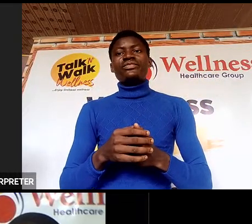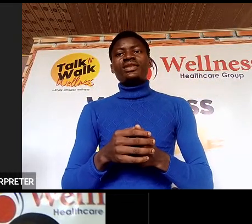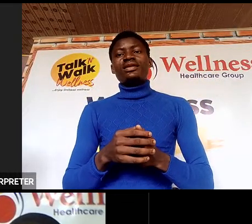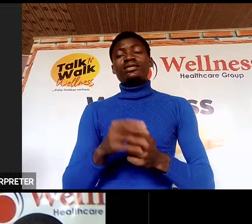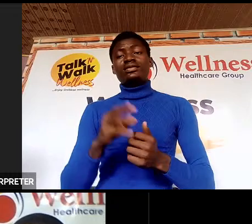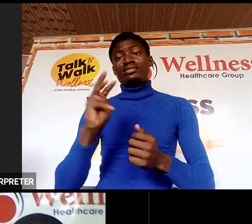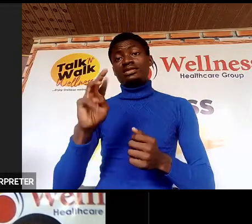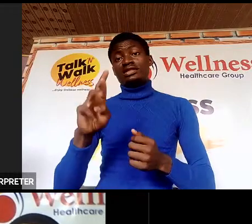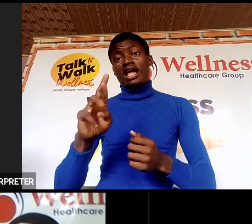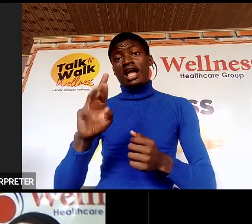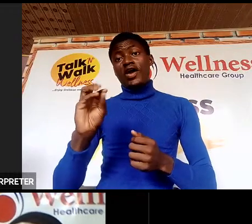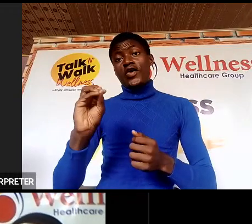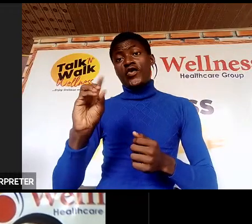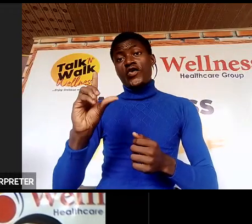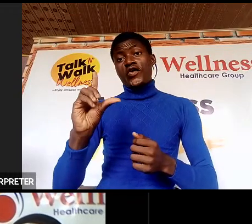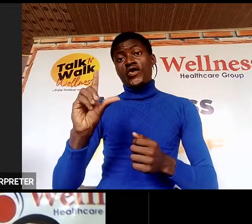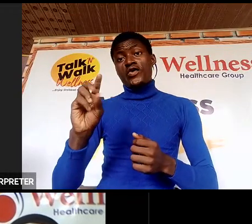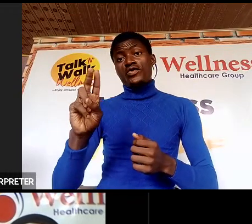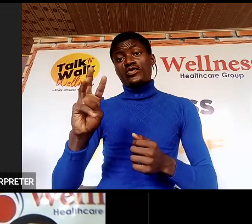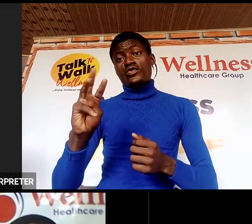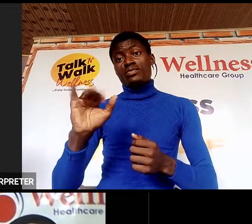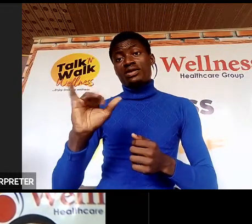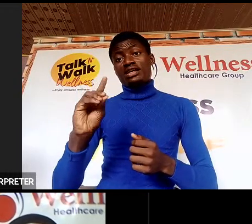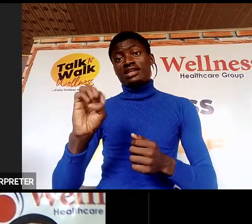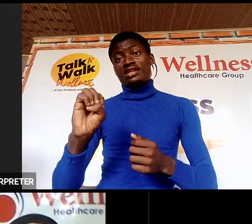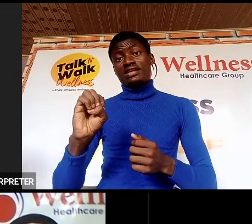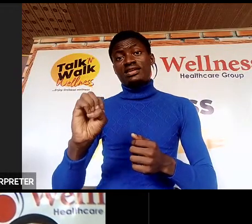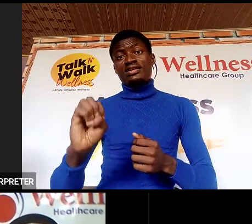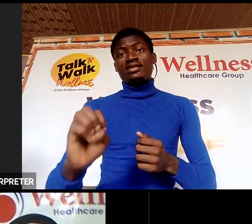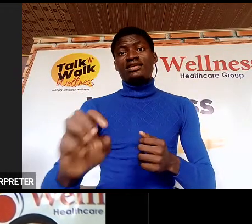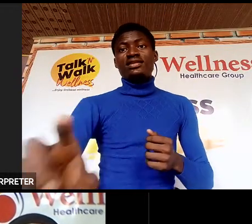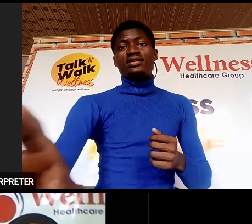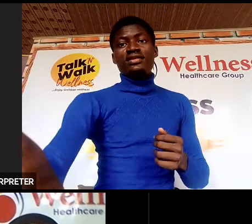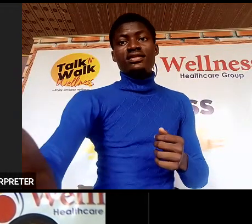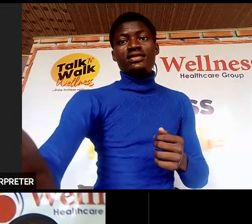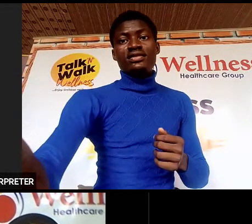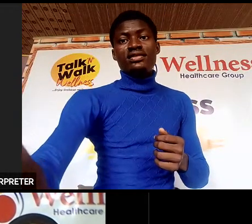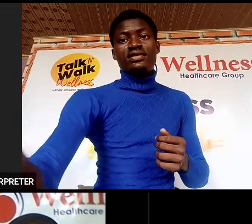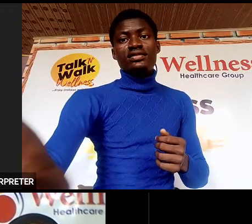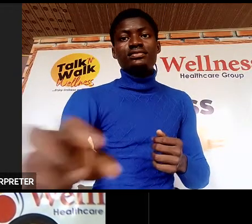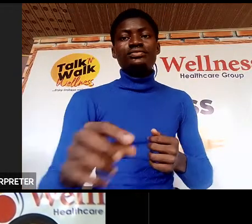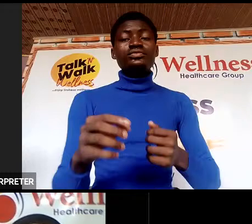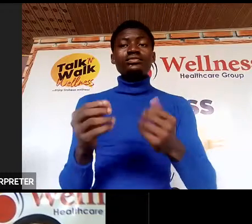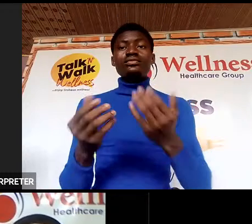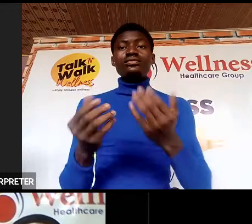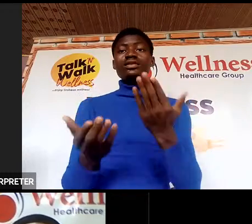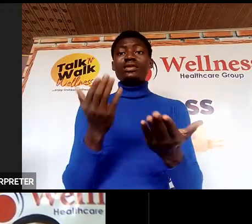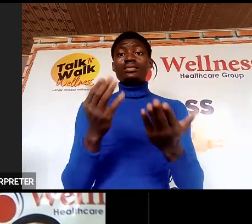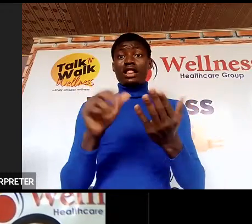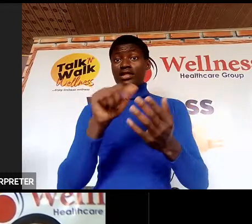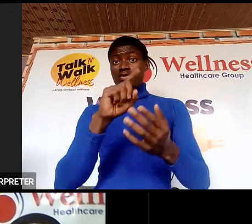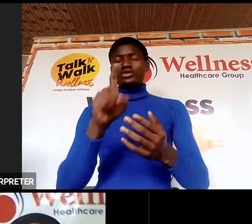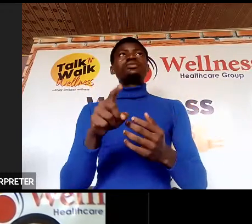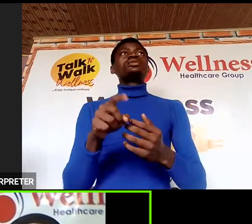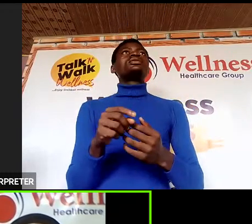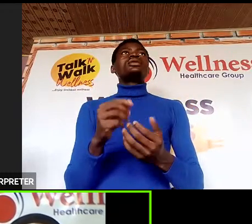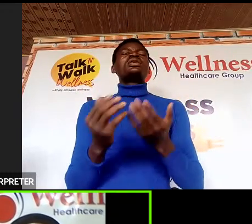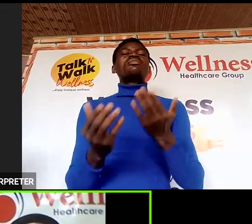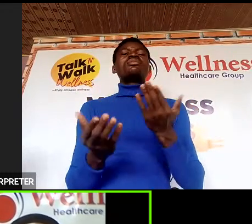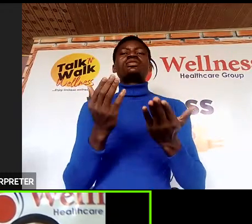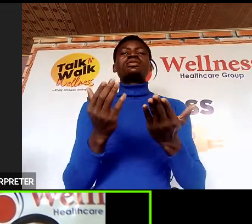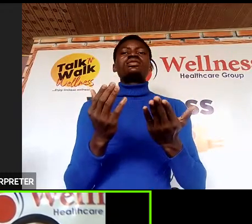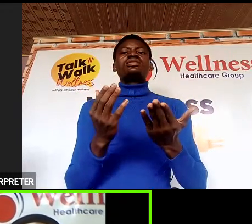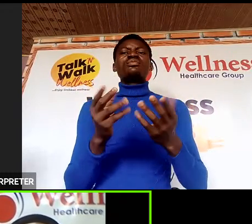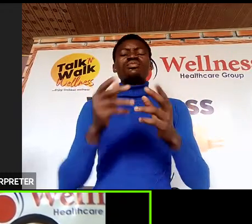It's clear that maybe because of our needs, our numerous needs, that's why we've not been able to. That's why we put a lot of stress